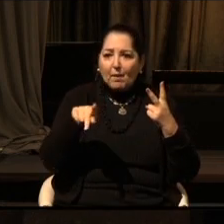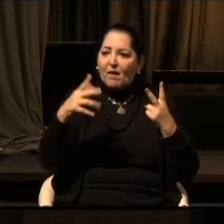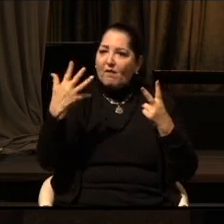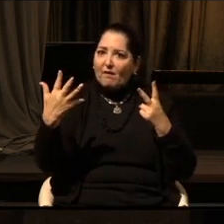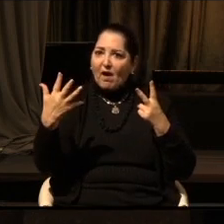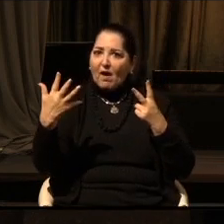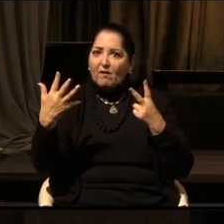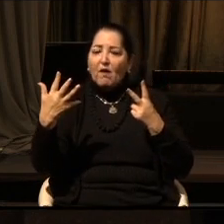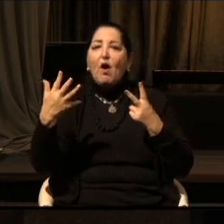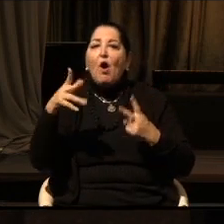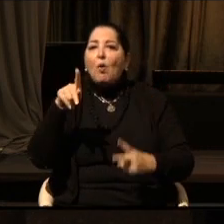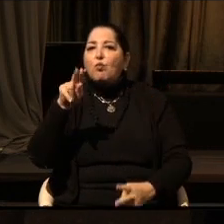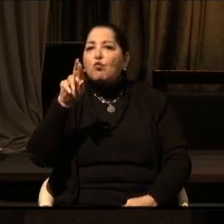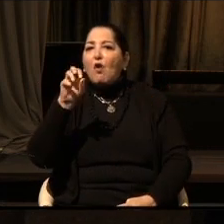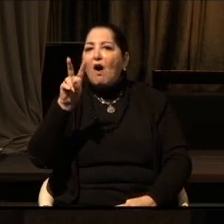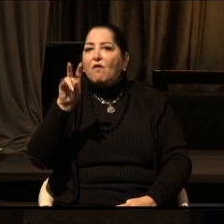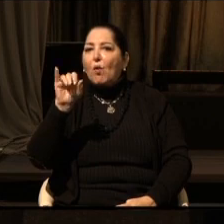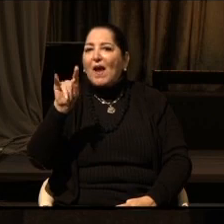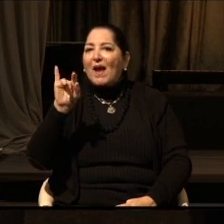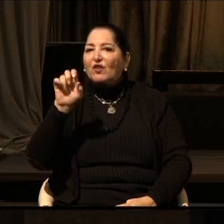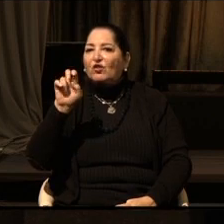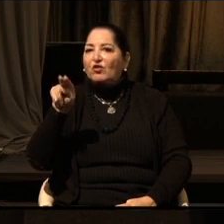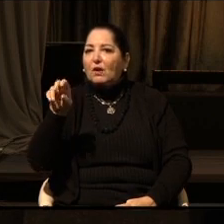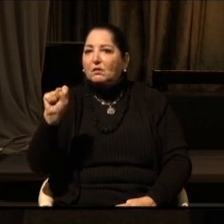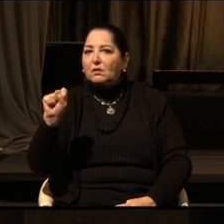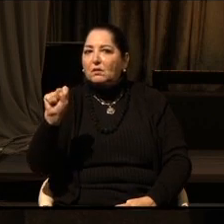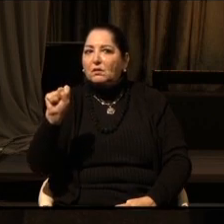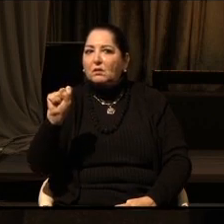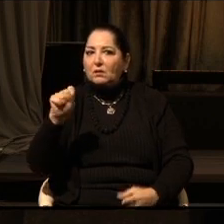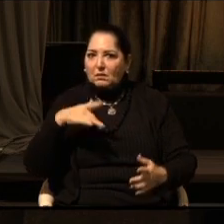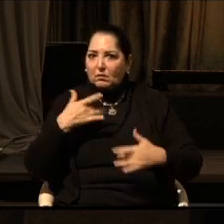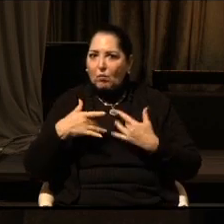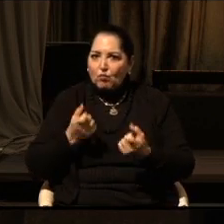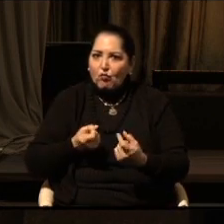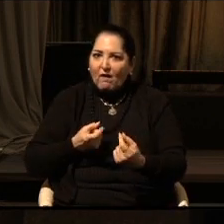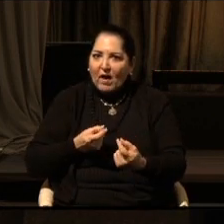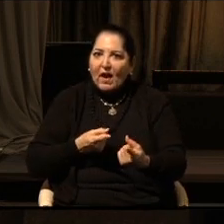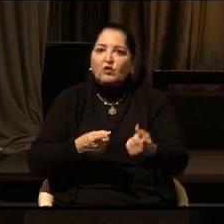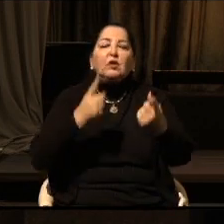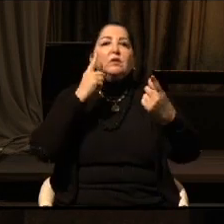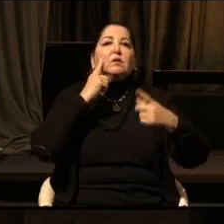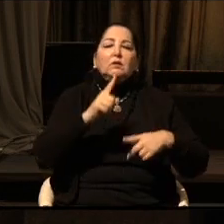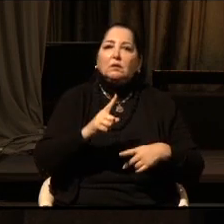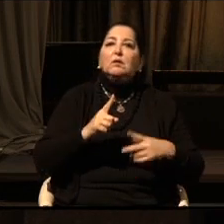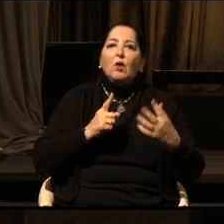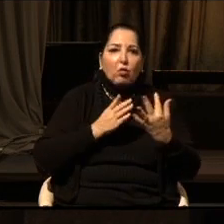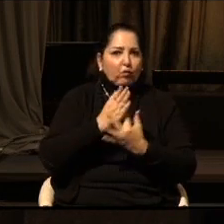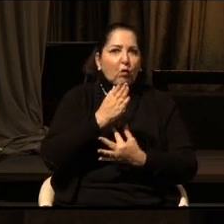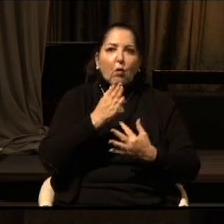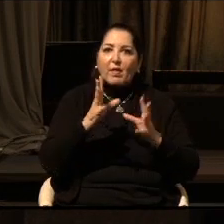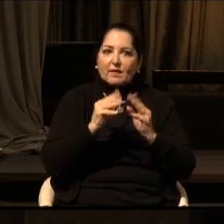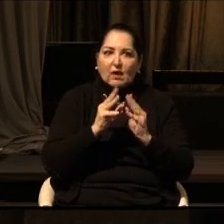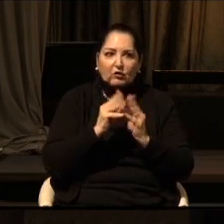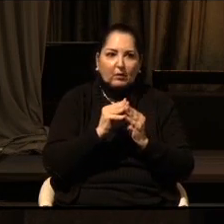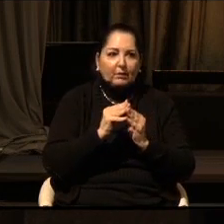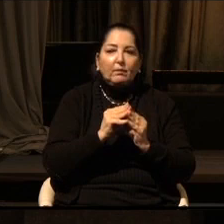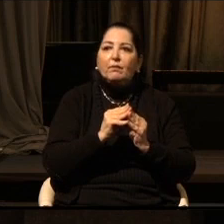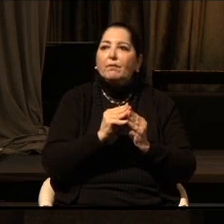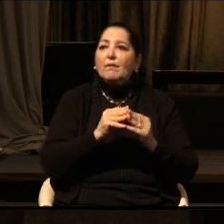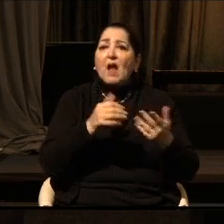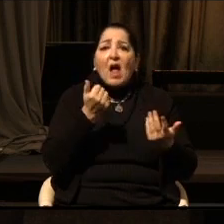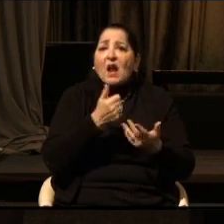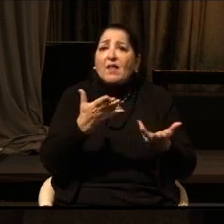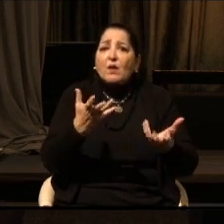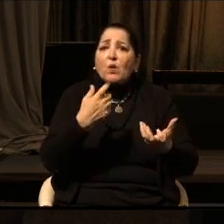APAP5Provocations liberally throughout this session. Any little kernel or jewel, or just if you want to, you know, add